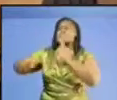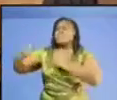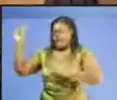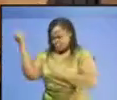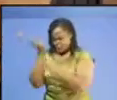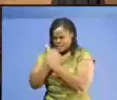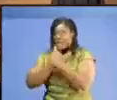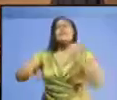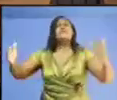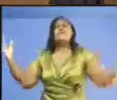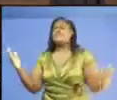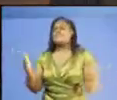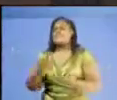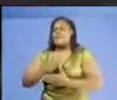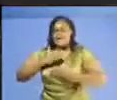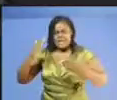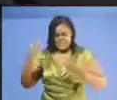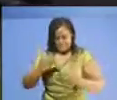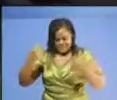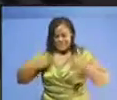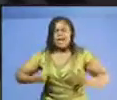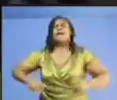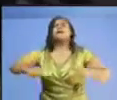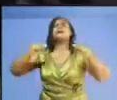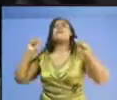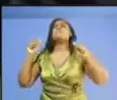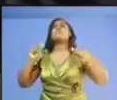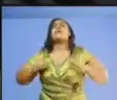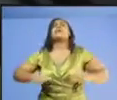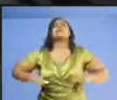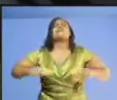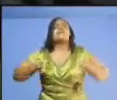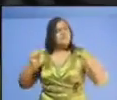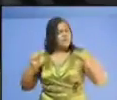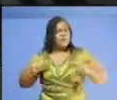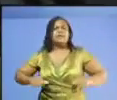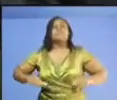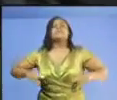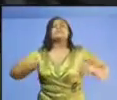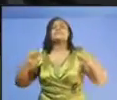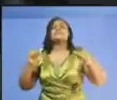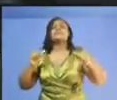good. With every breath that I am able,